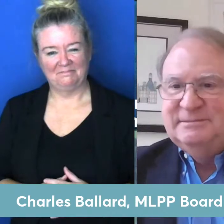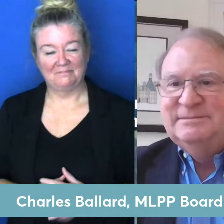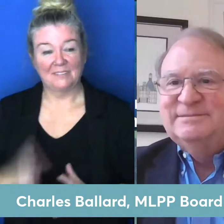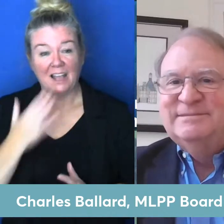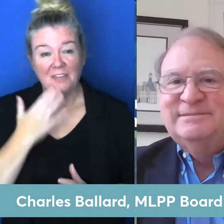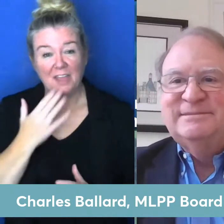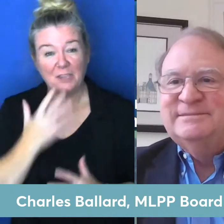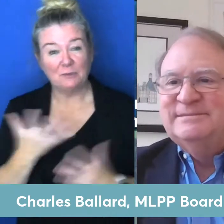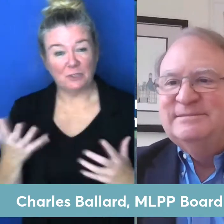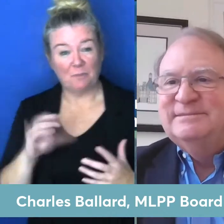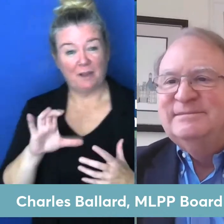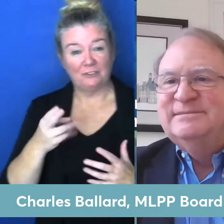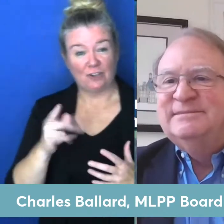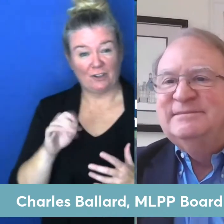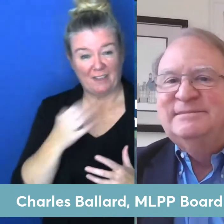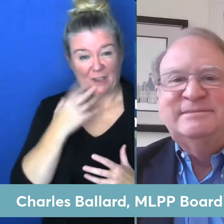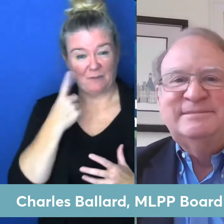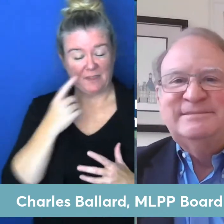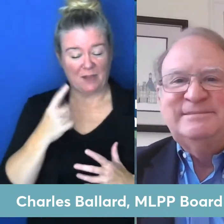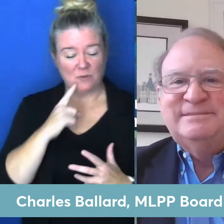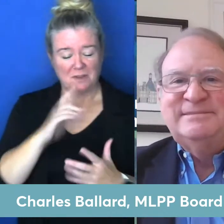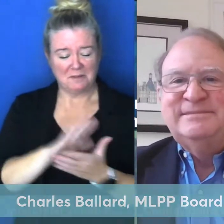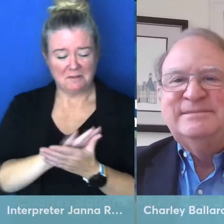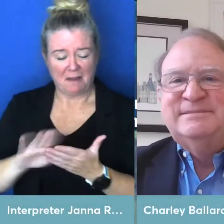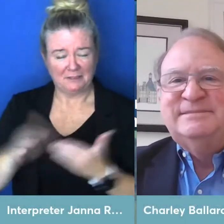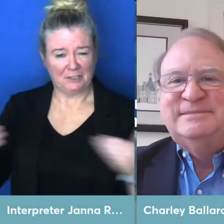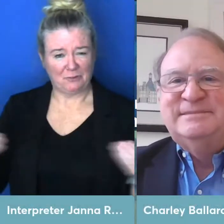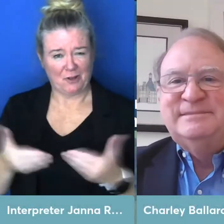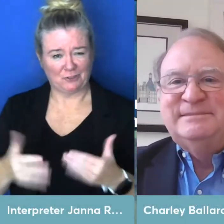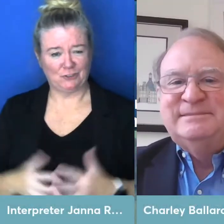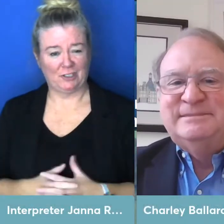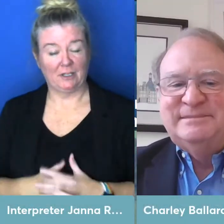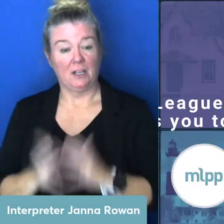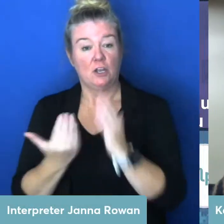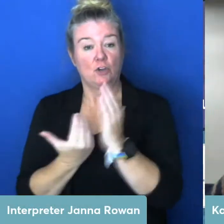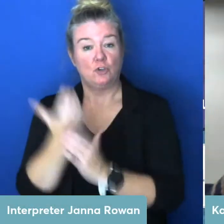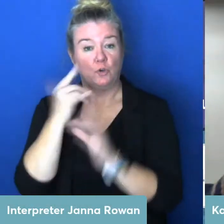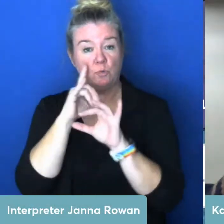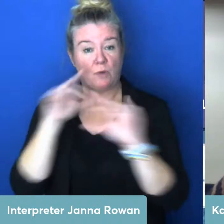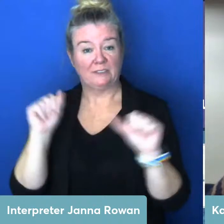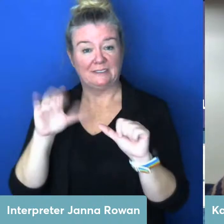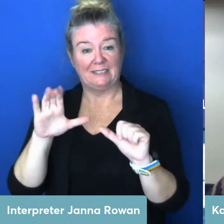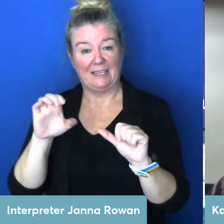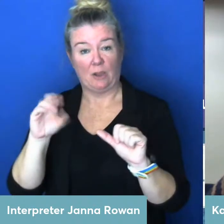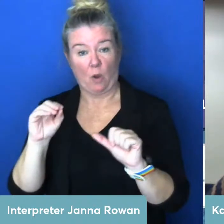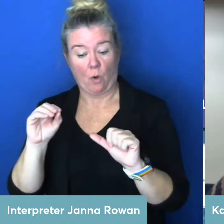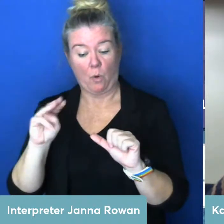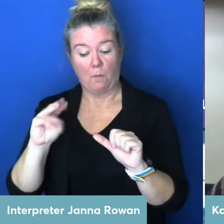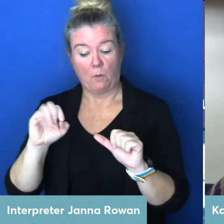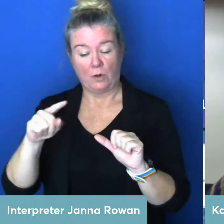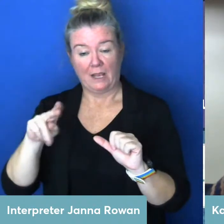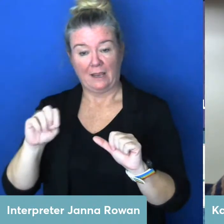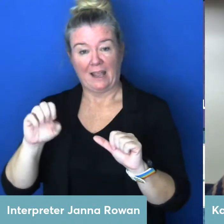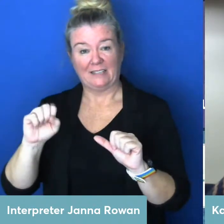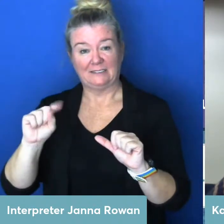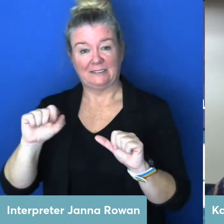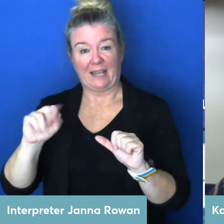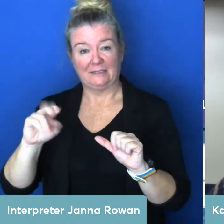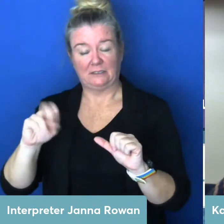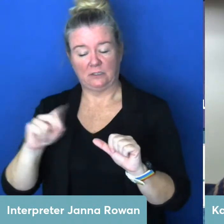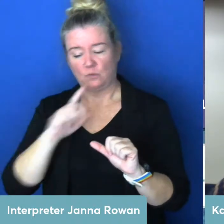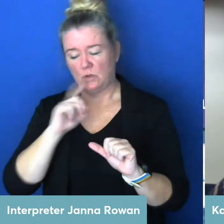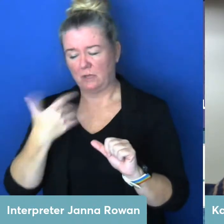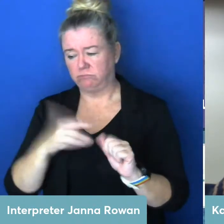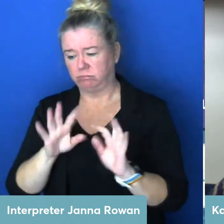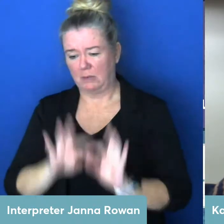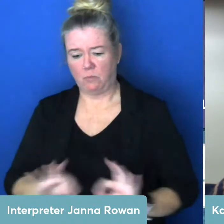Thank you so much, Charlie, for that warm introduction. Our new president and CEO, Monique Stanton, has been